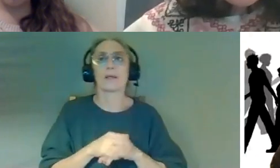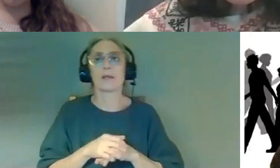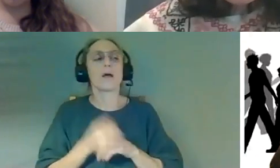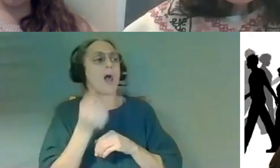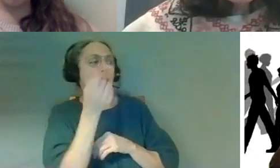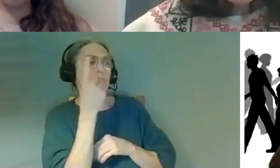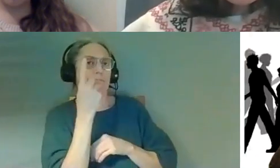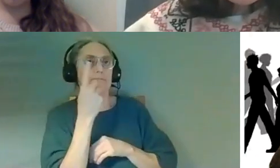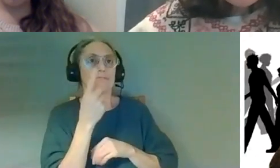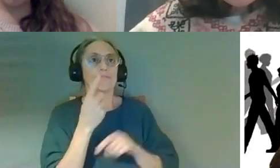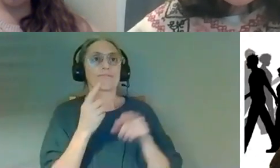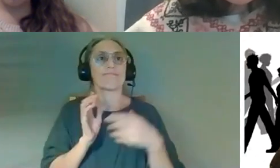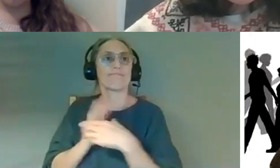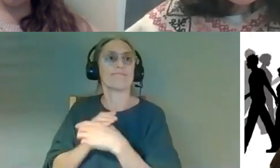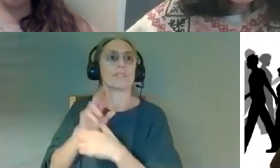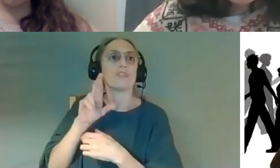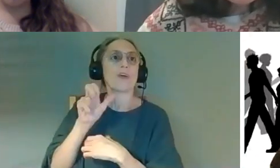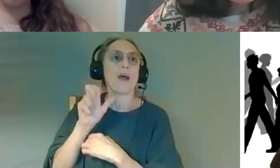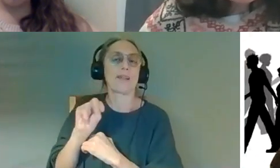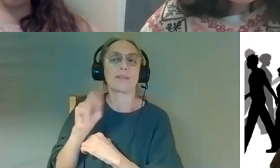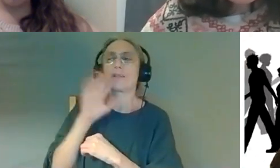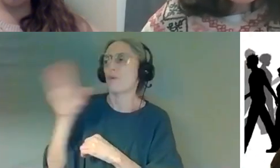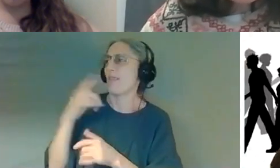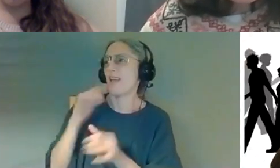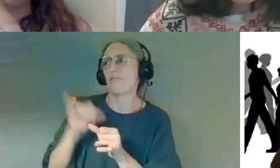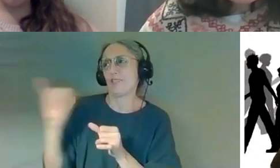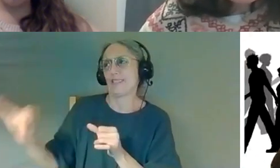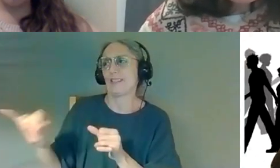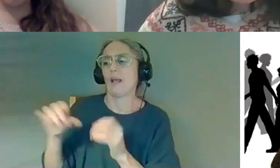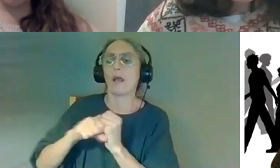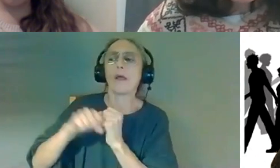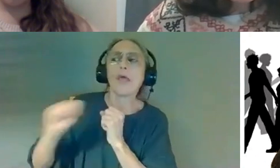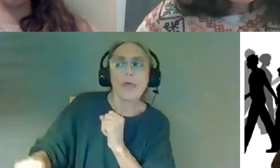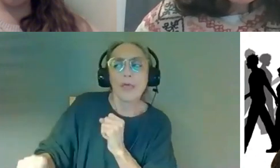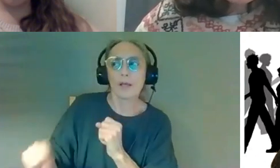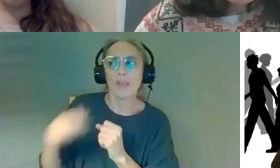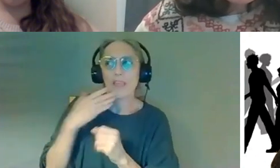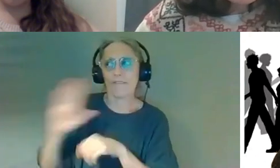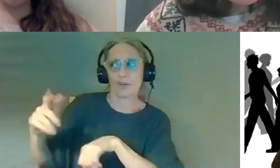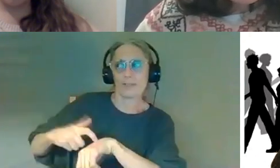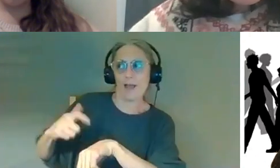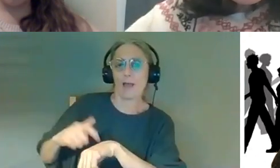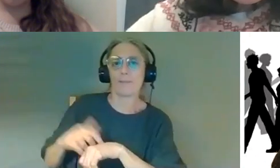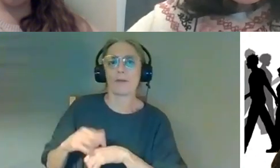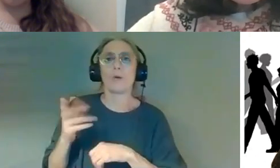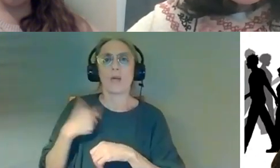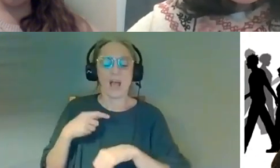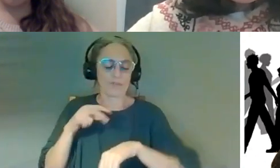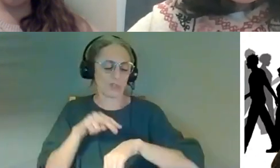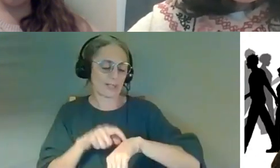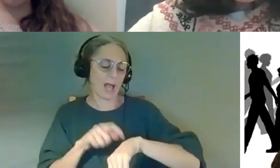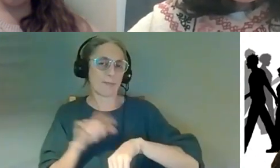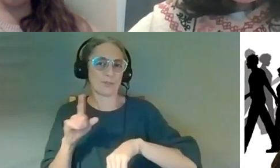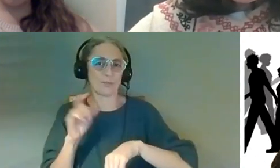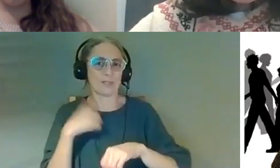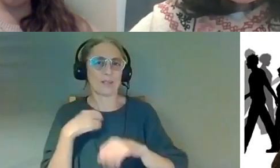little bit longer. I really appreciate your time. And I just wanted to do a little bit of a time check as well, because we do have to go through our survey. But thank you so much for joining us,